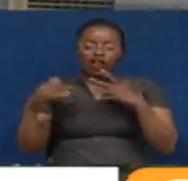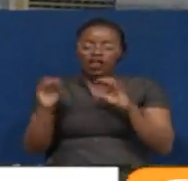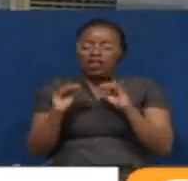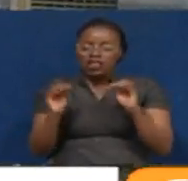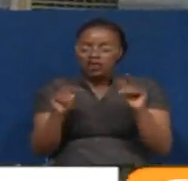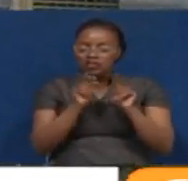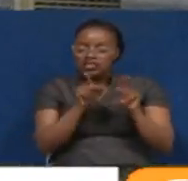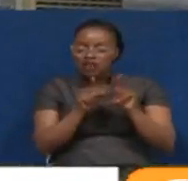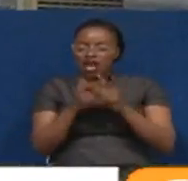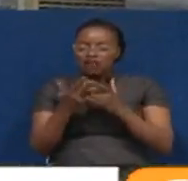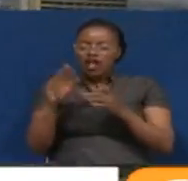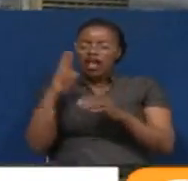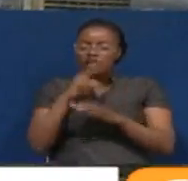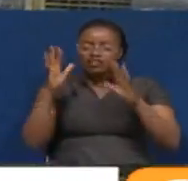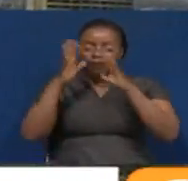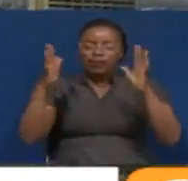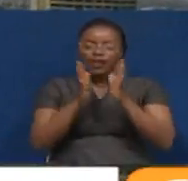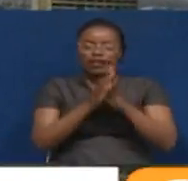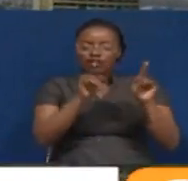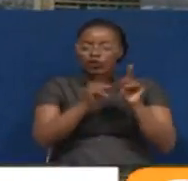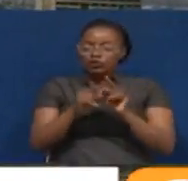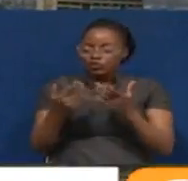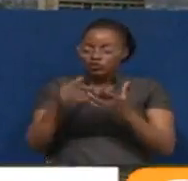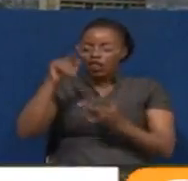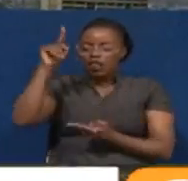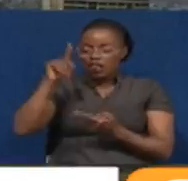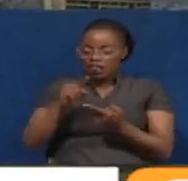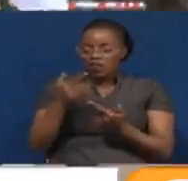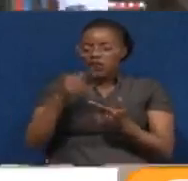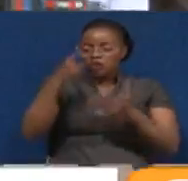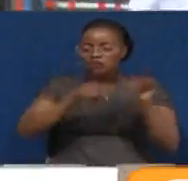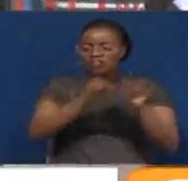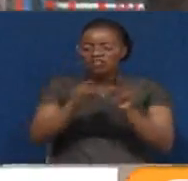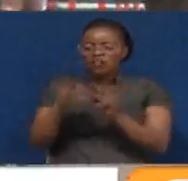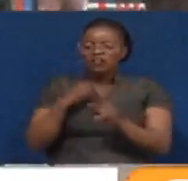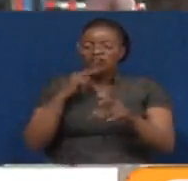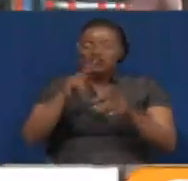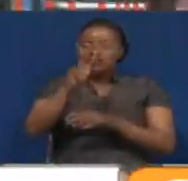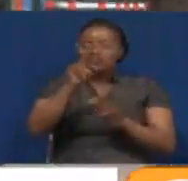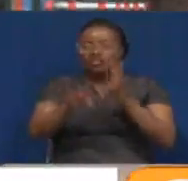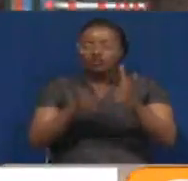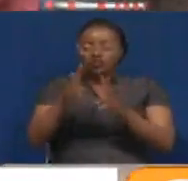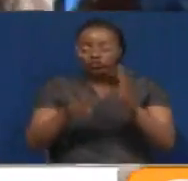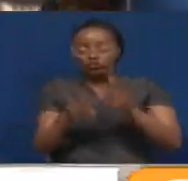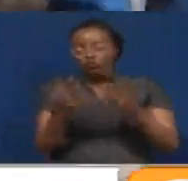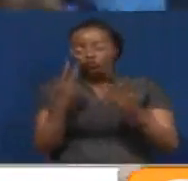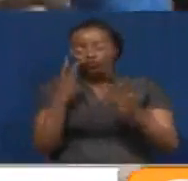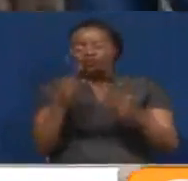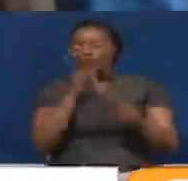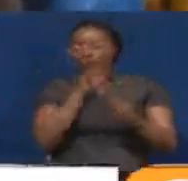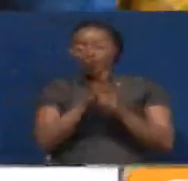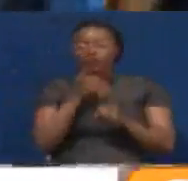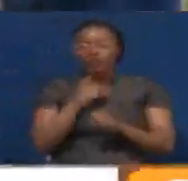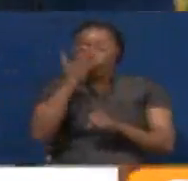by underwriting larger risks and charging lower premiums. On the flip side, Shah says 2022's outlook is